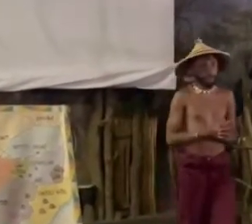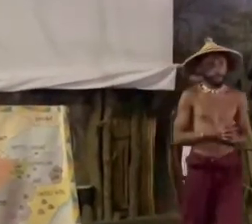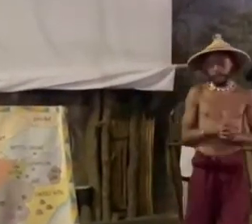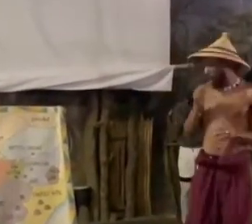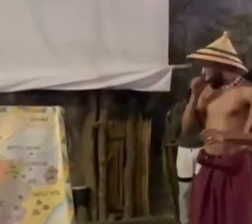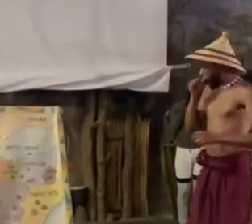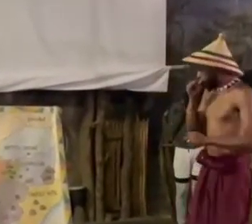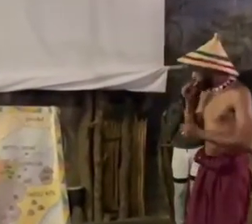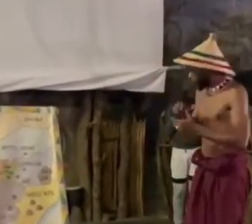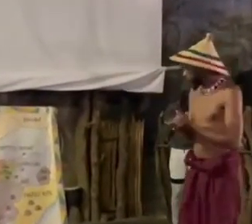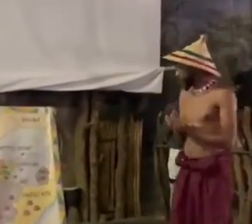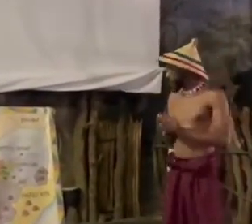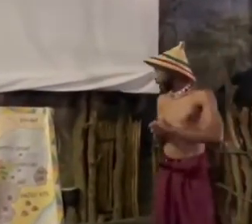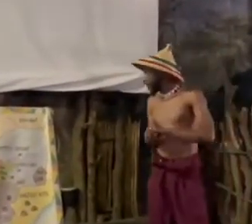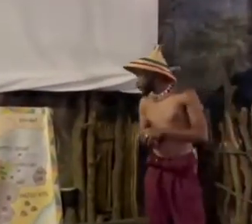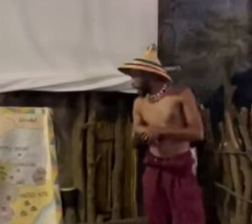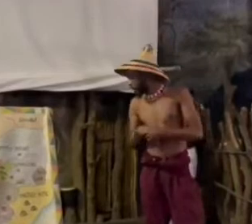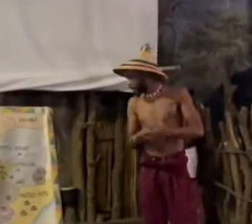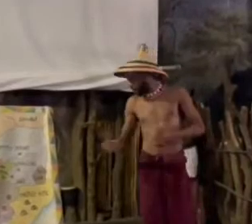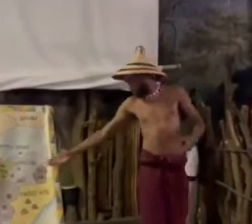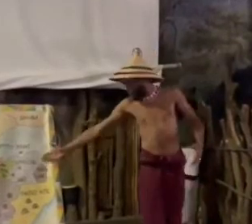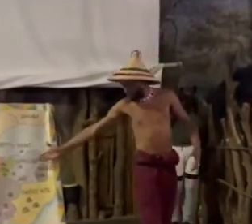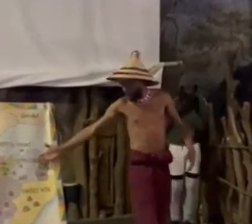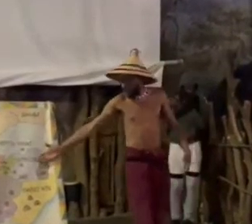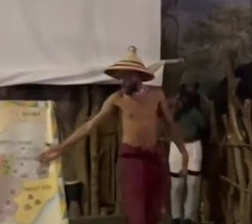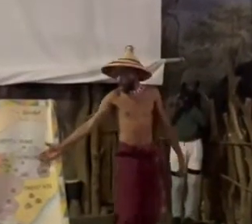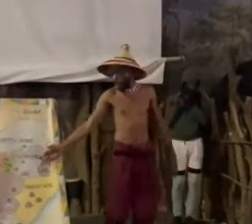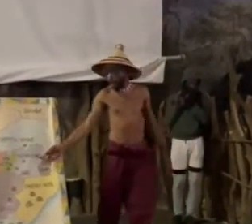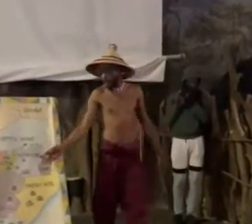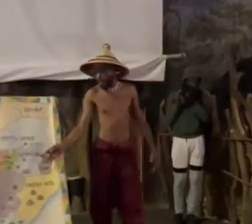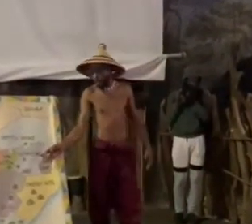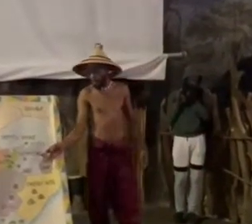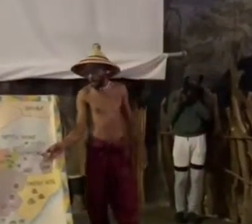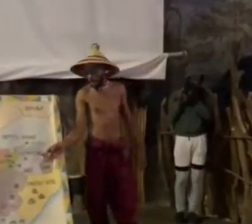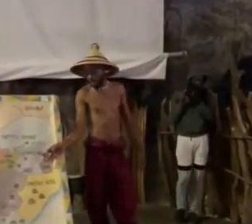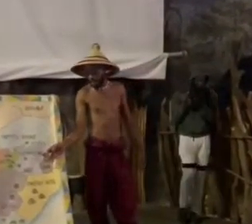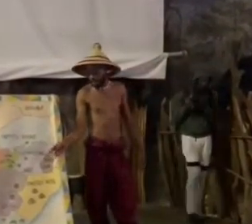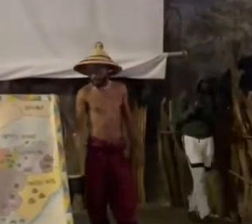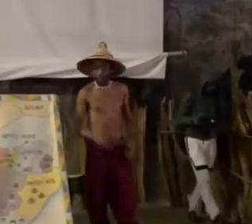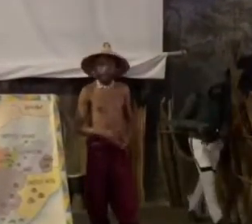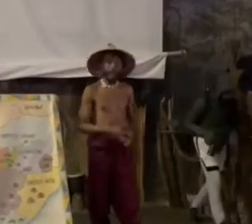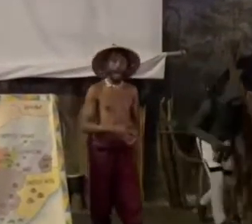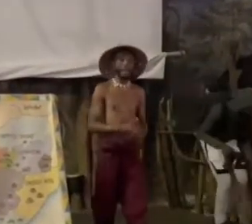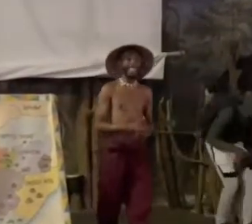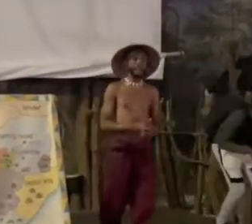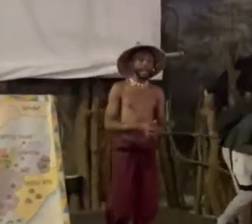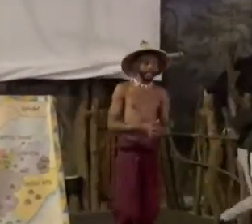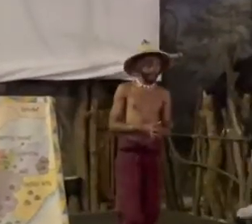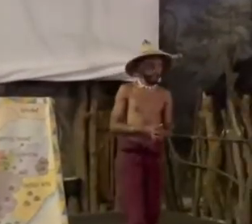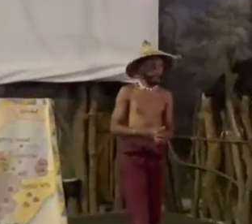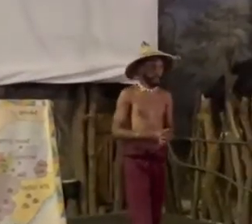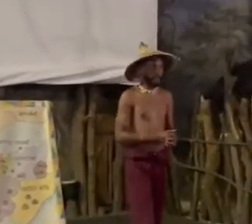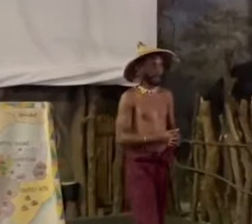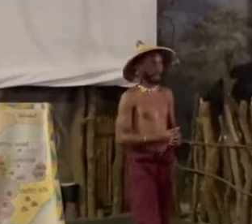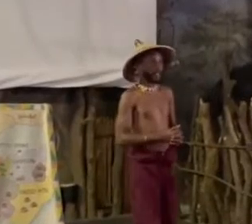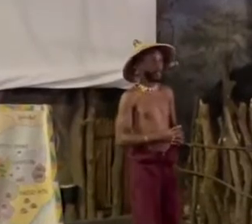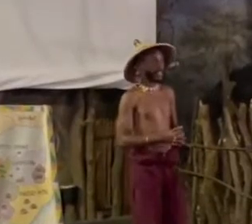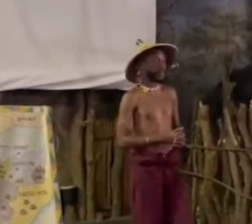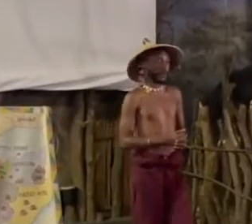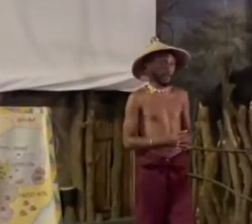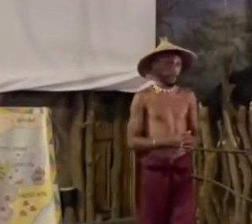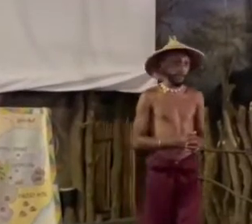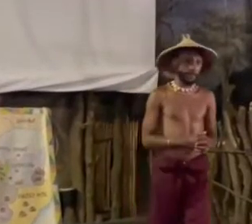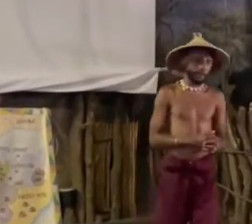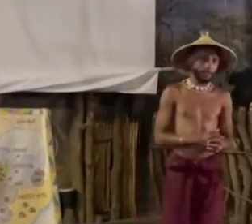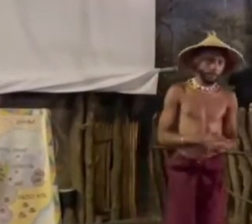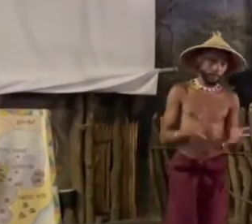River. The second tribe that we have, the people all the way from Mpumalanga, Amandebele, the Ndebele